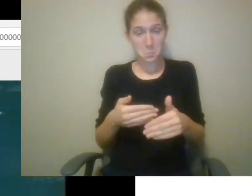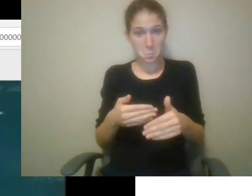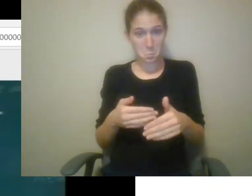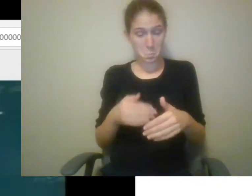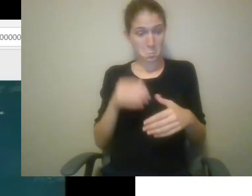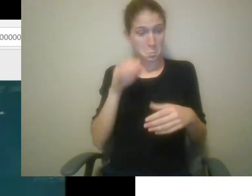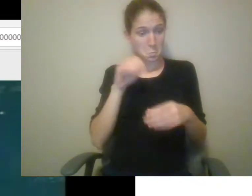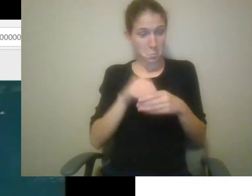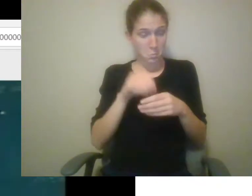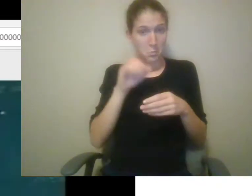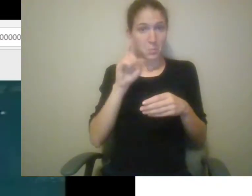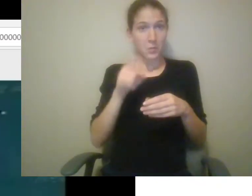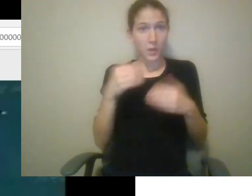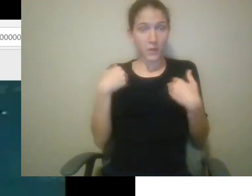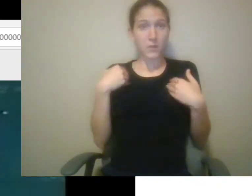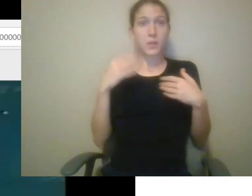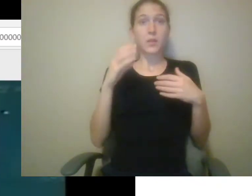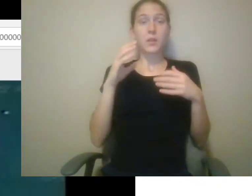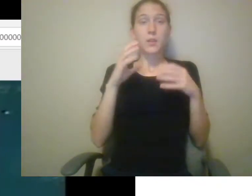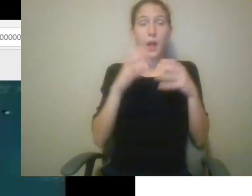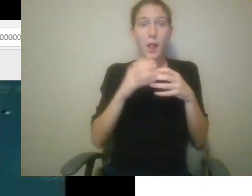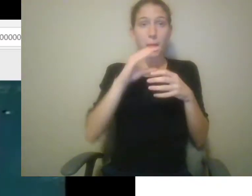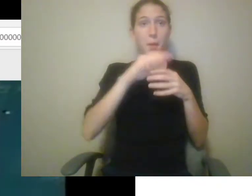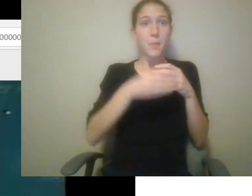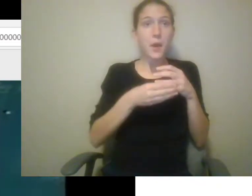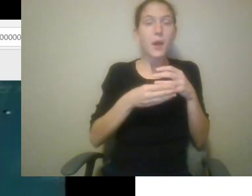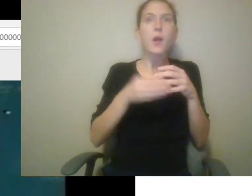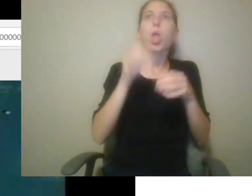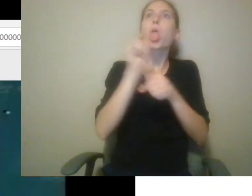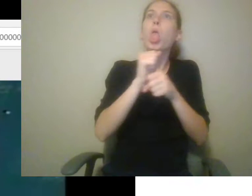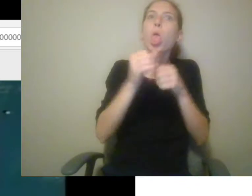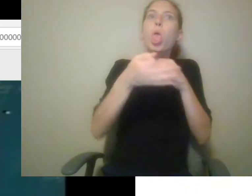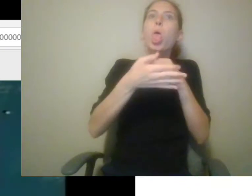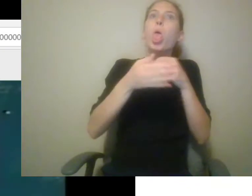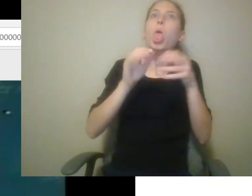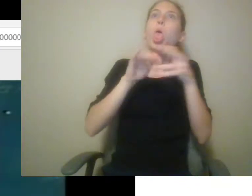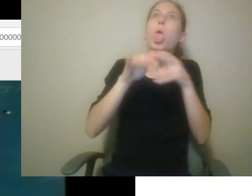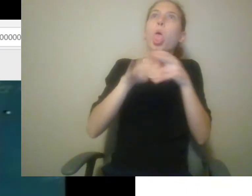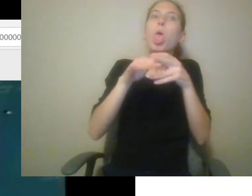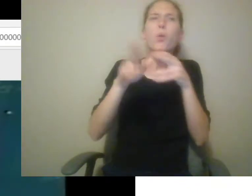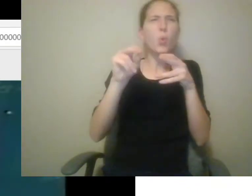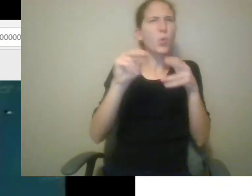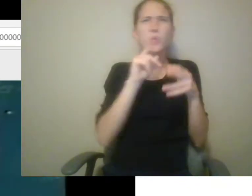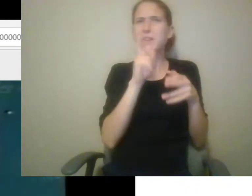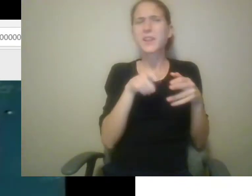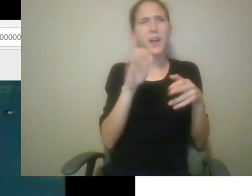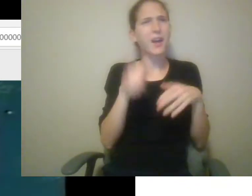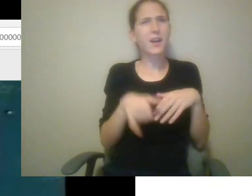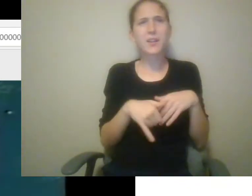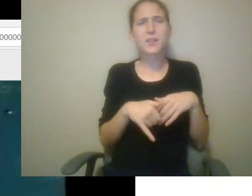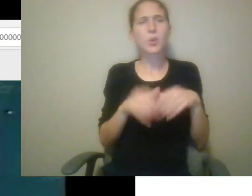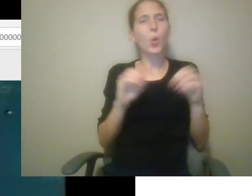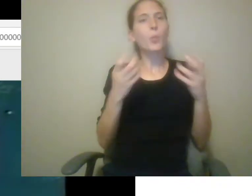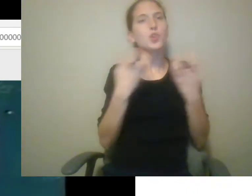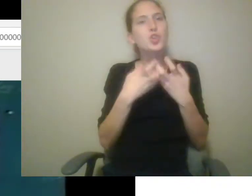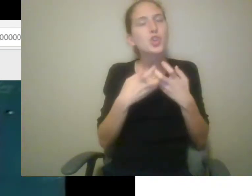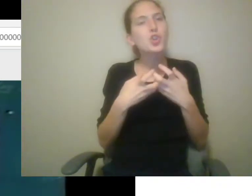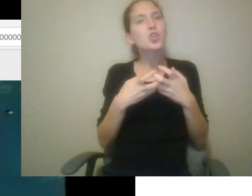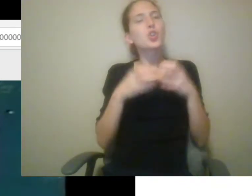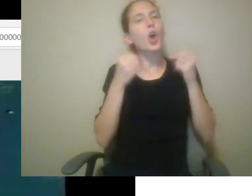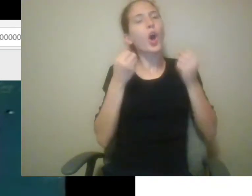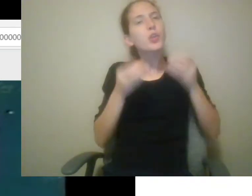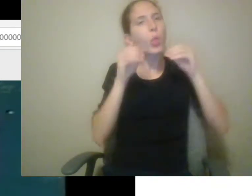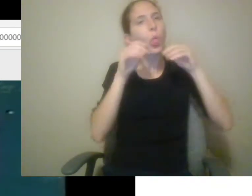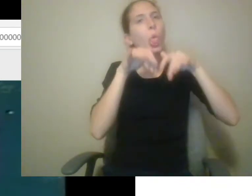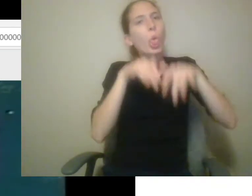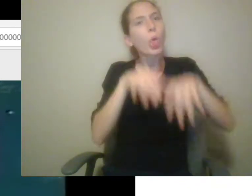We didn't have any cell membrane doing any work in here. We didn't have any sort of special machine in here doing anything. Well, what is